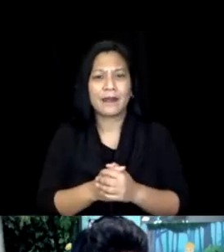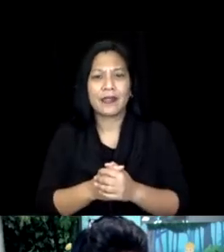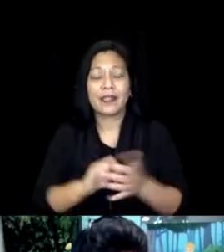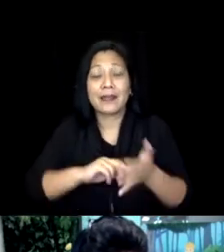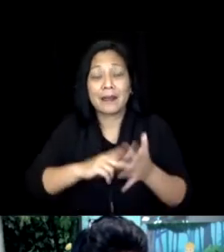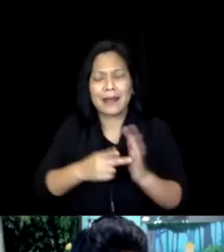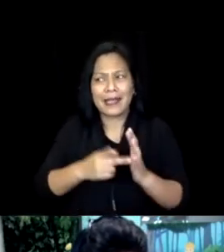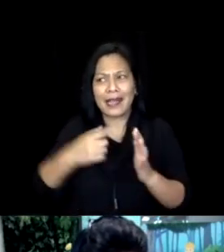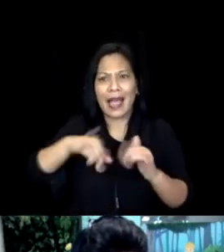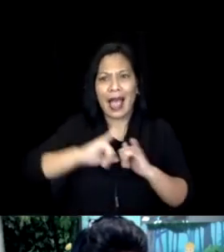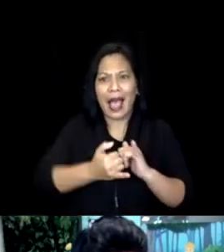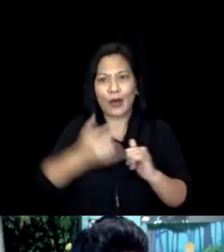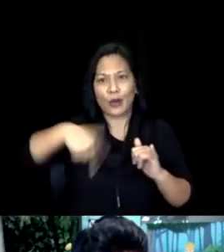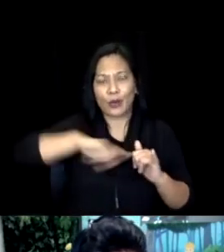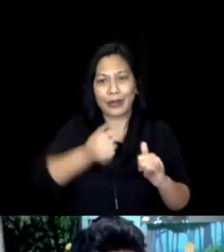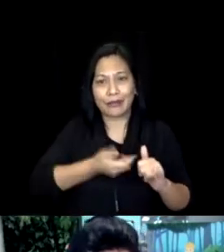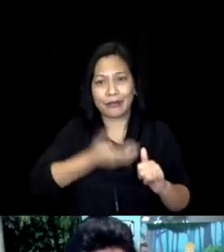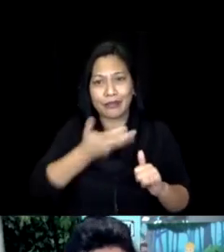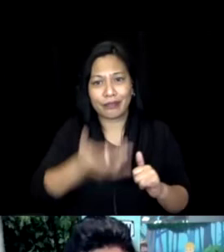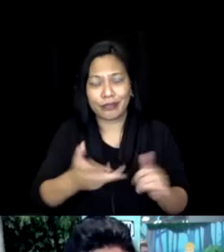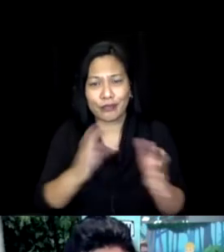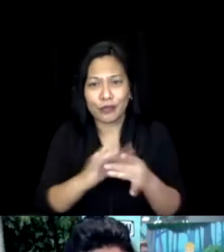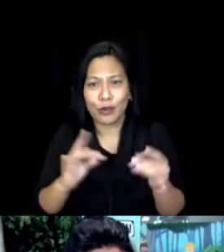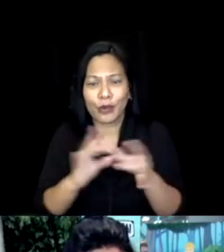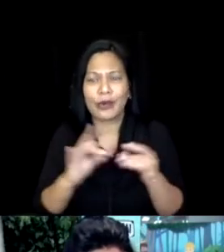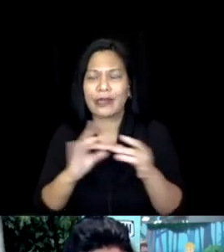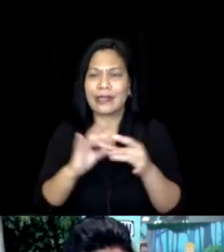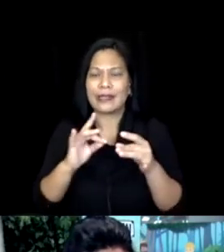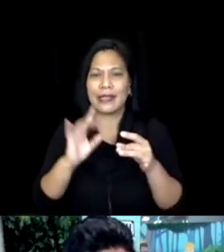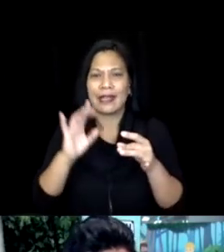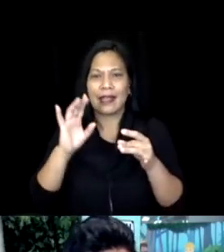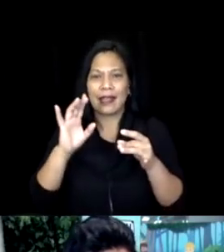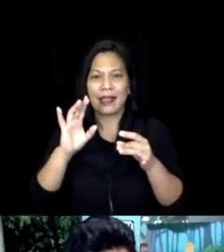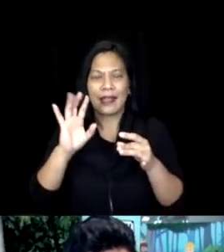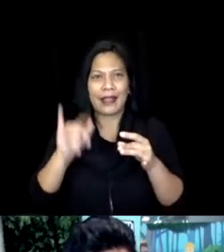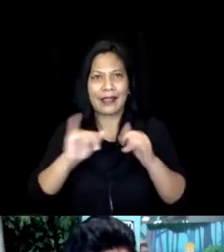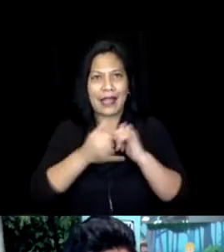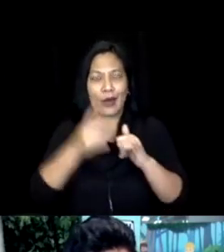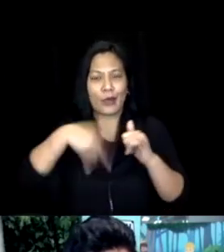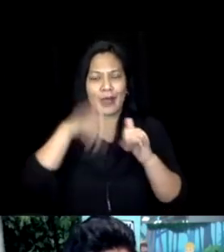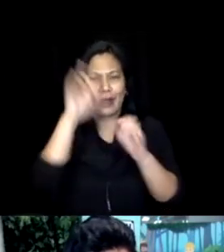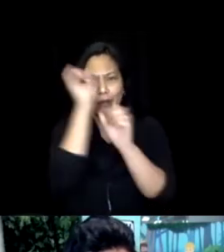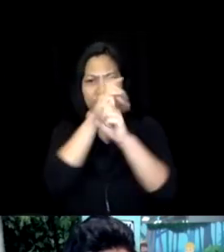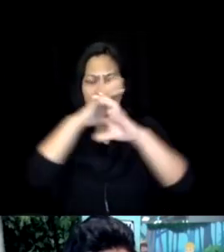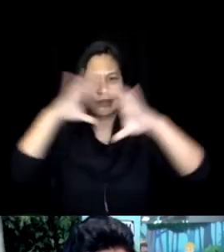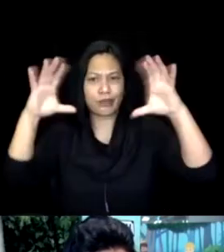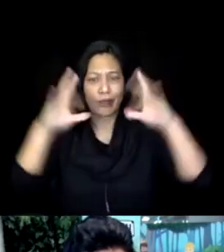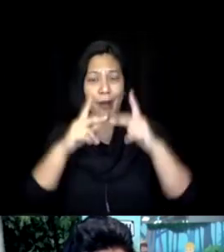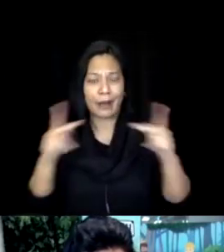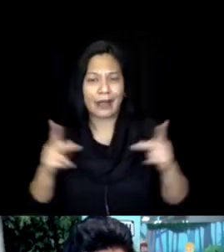and to create these sort of the myths of place is really interesting, and it comes with